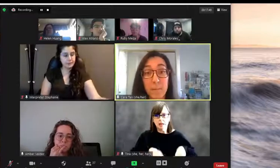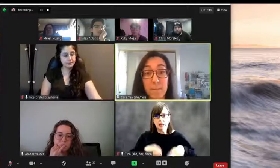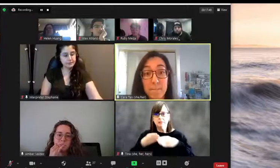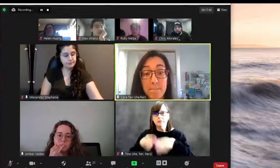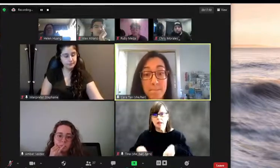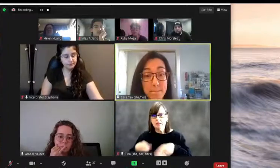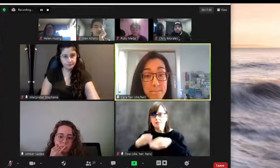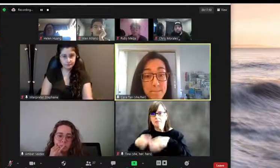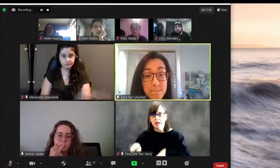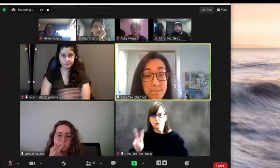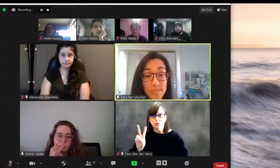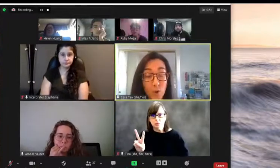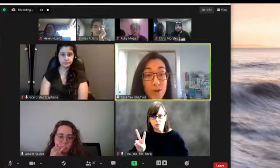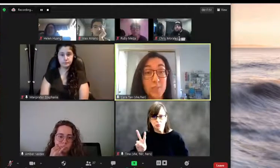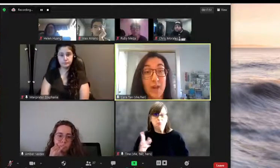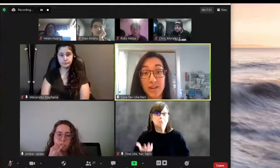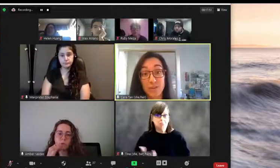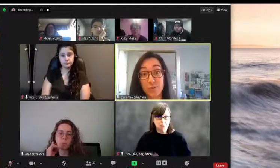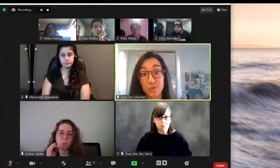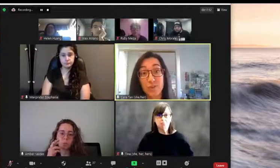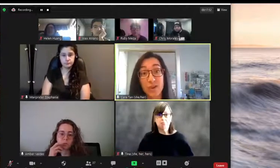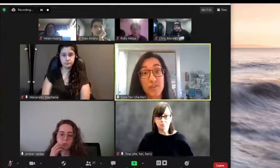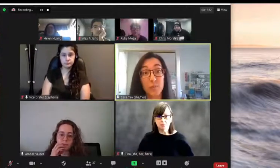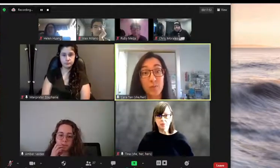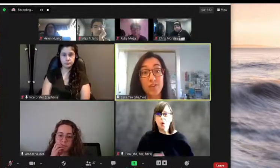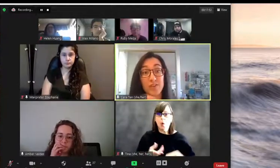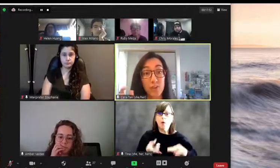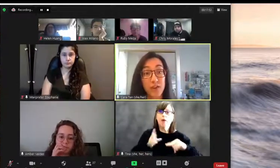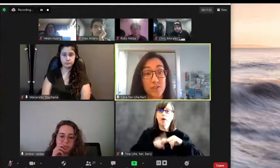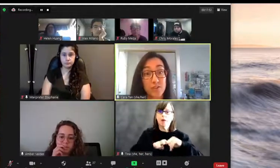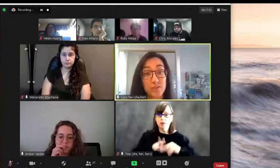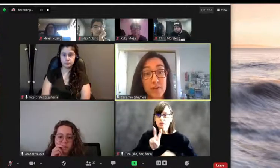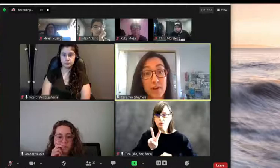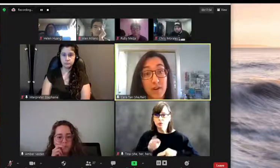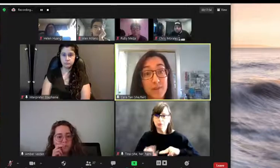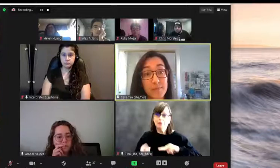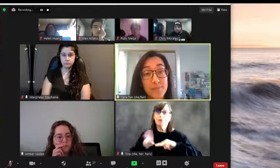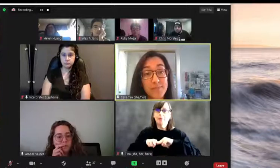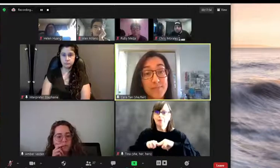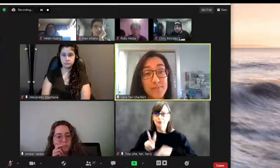it. Going by 2s. Okay, so the numbers need to go by 2s.